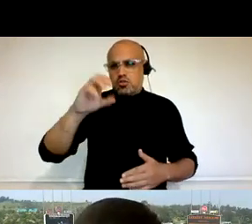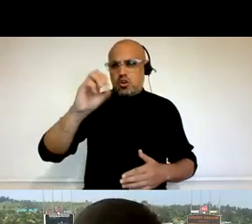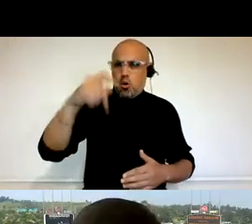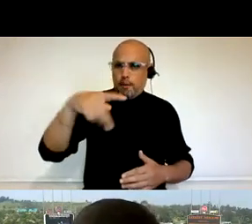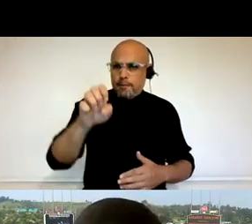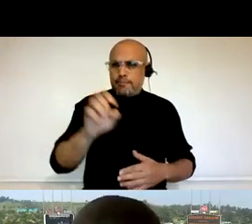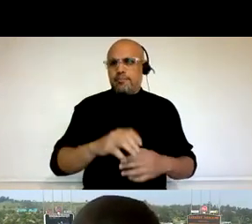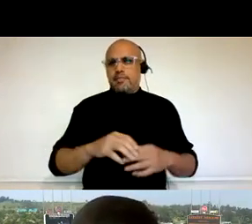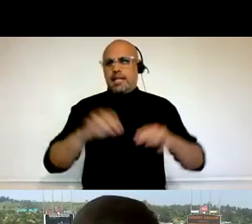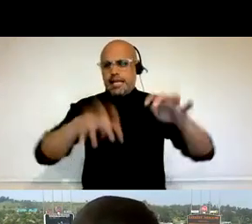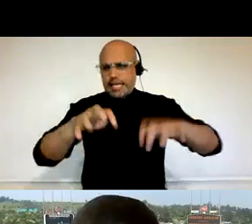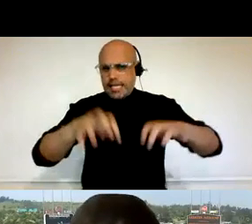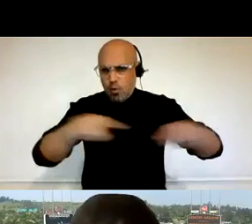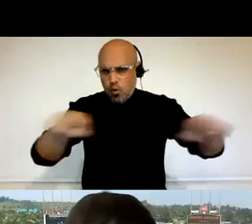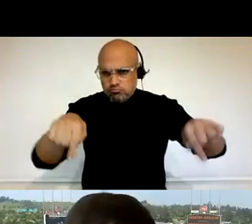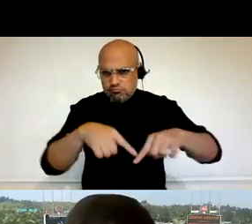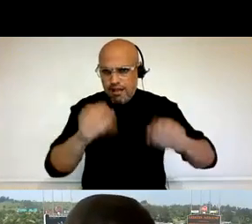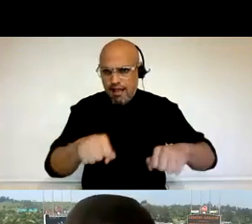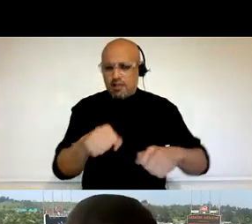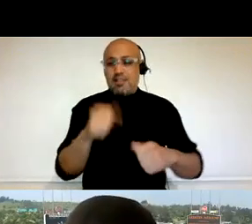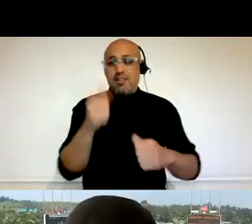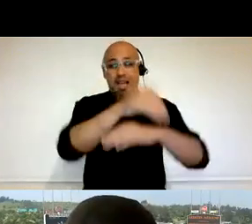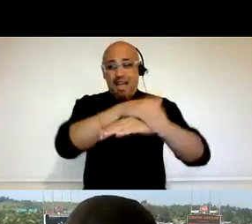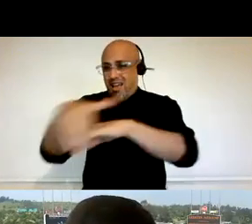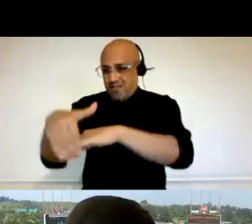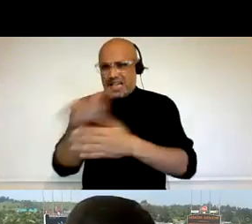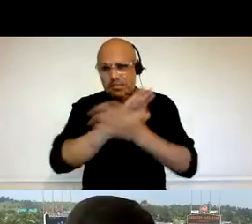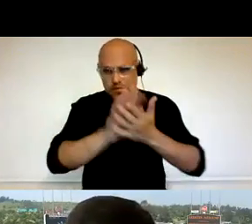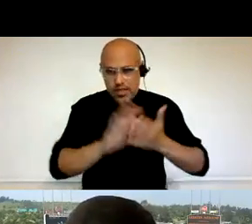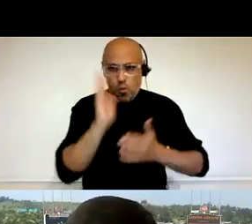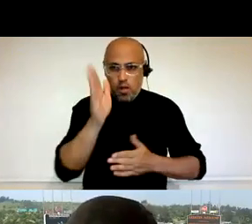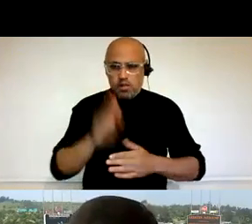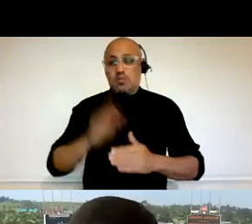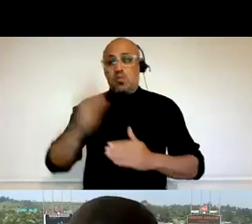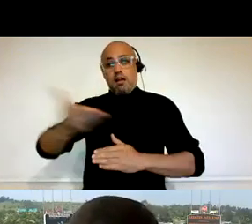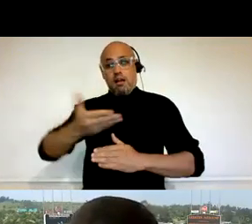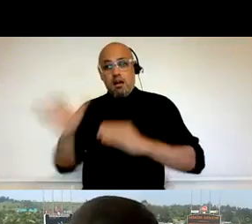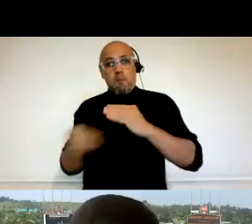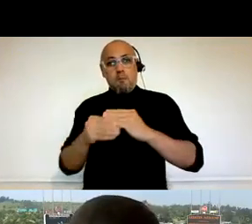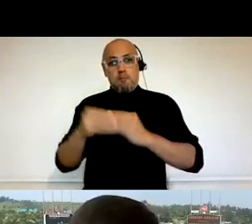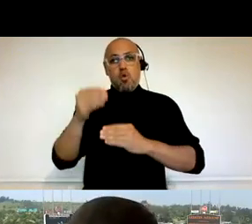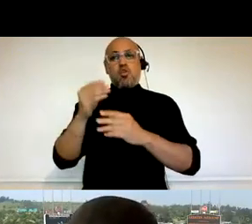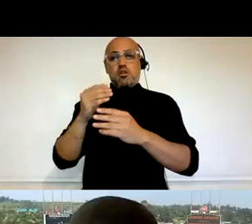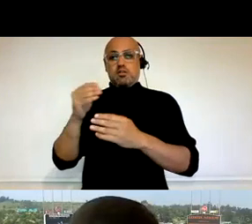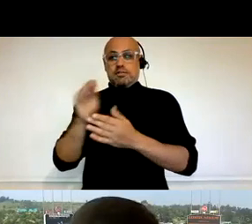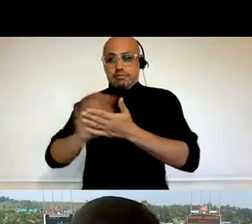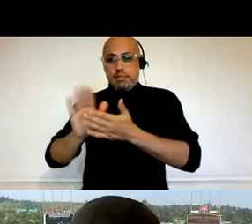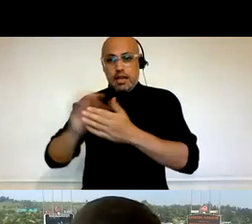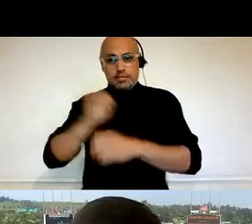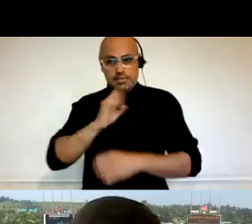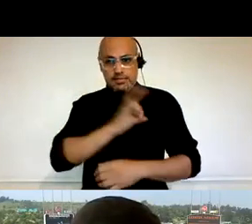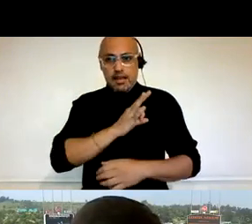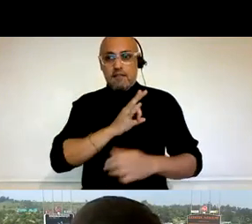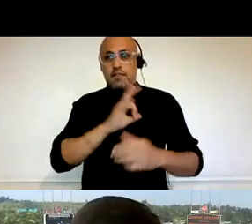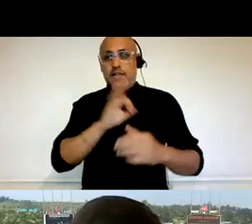every single night. We are bringing in additional custodial help that's going to help us. Essentially, we are doubling the custodial staff that we're going